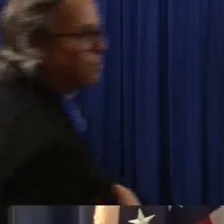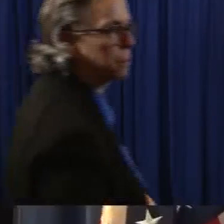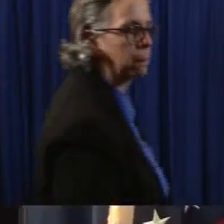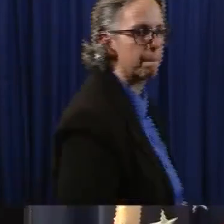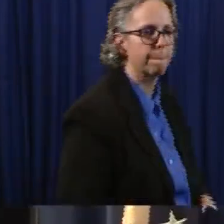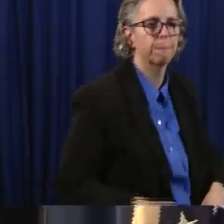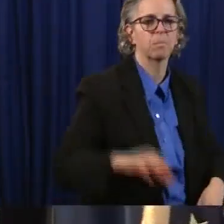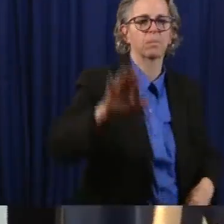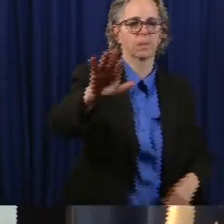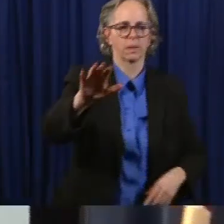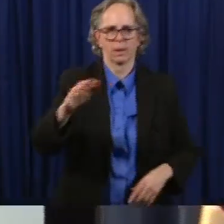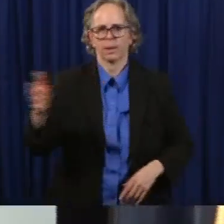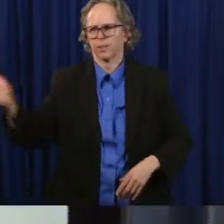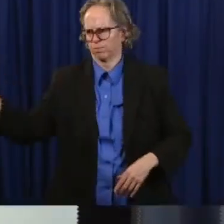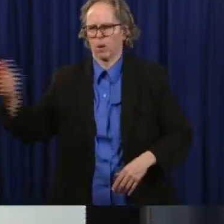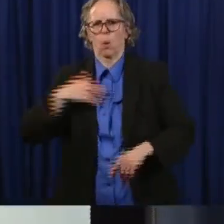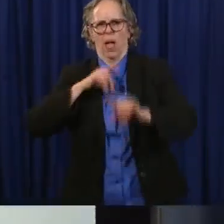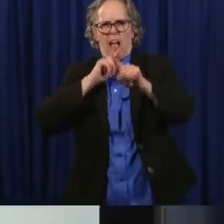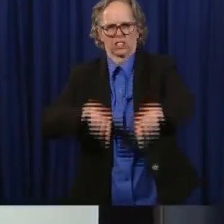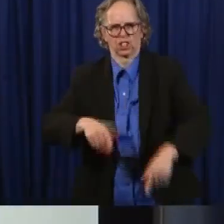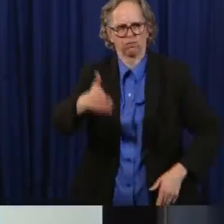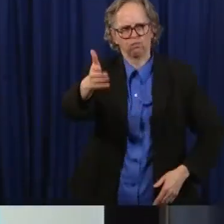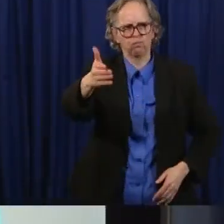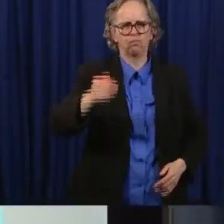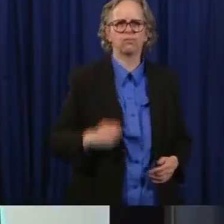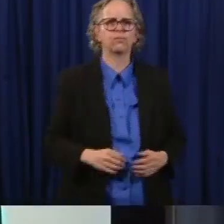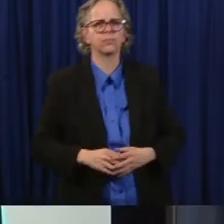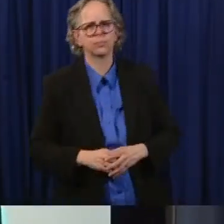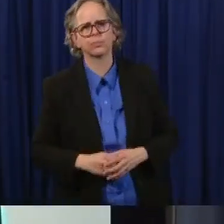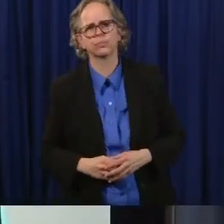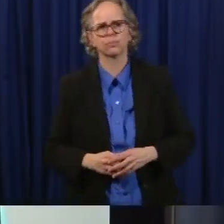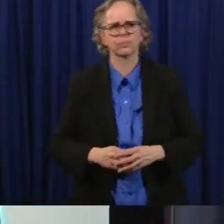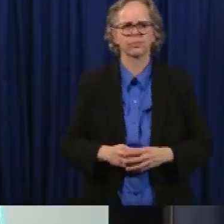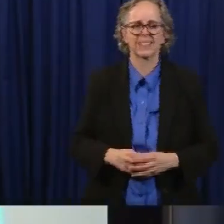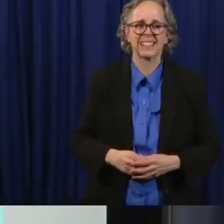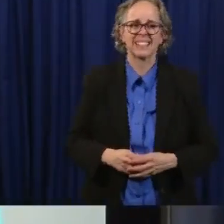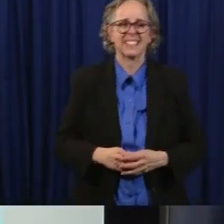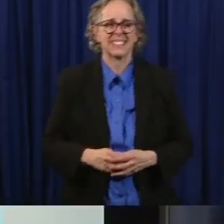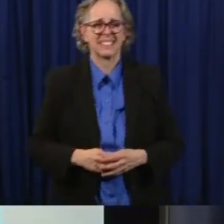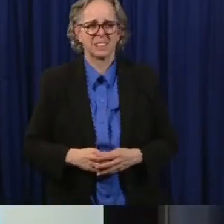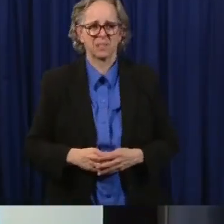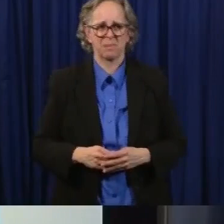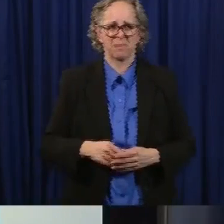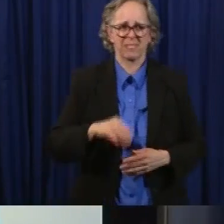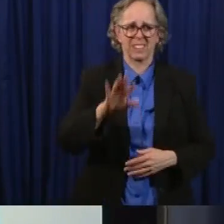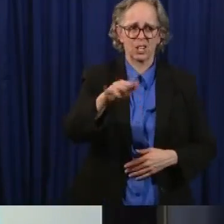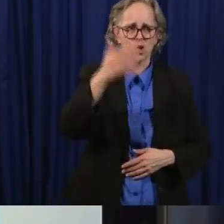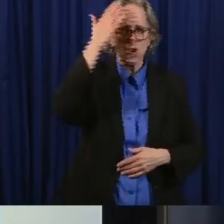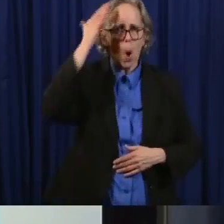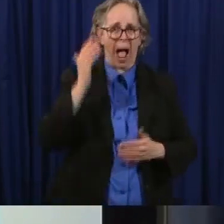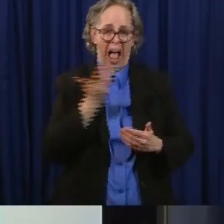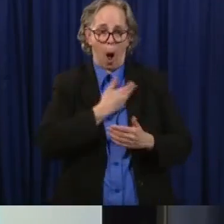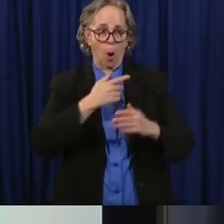So a really important concept in any kind of risk analysis field is that